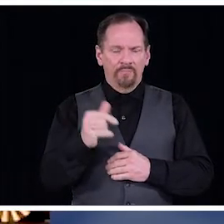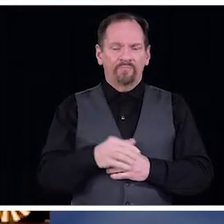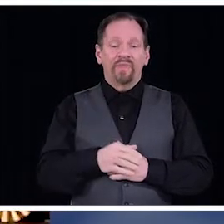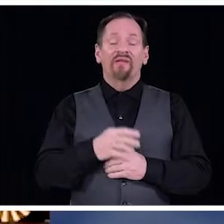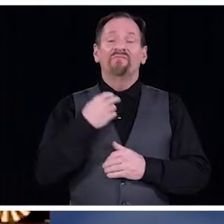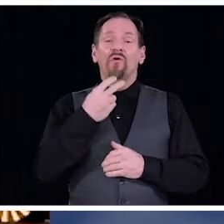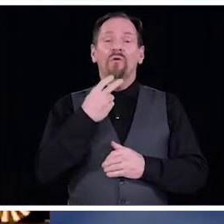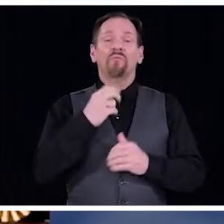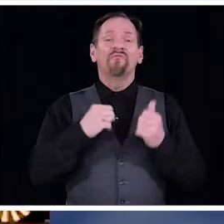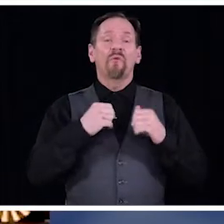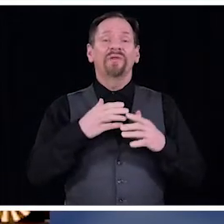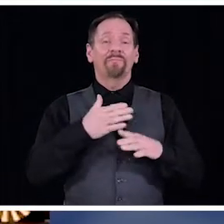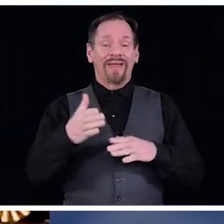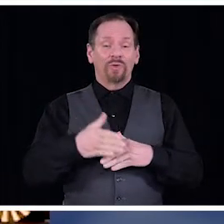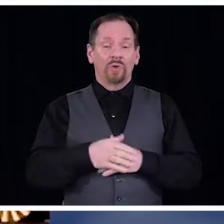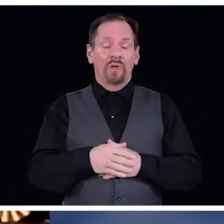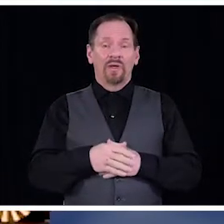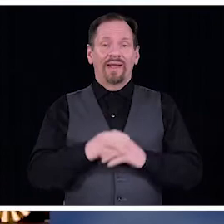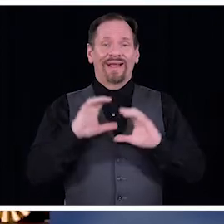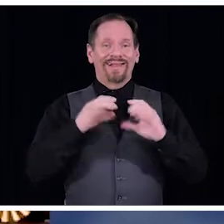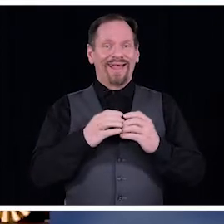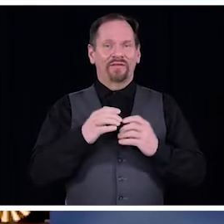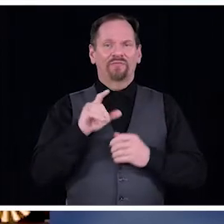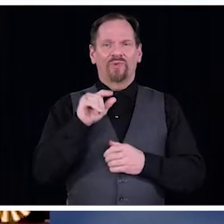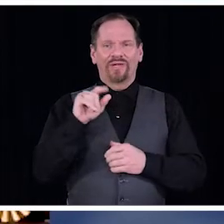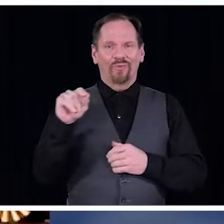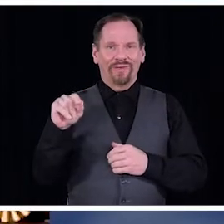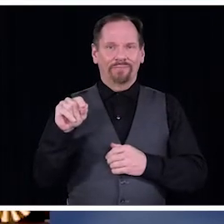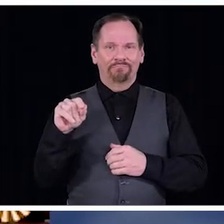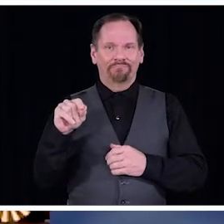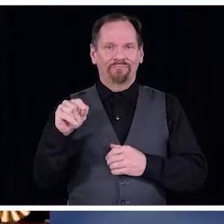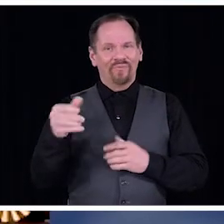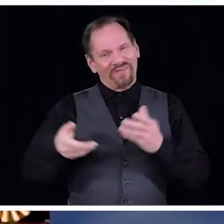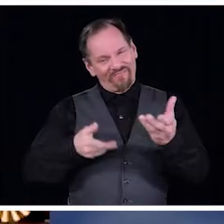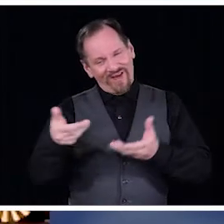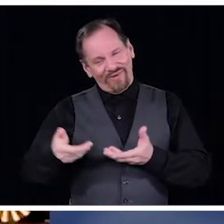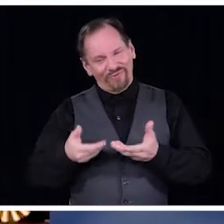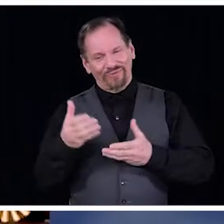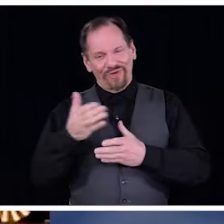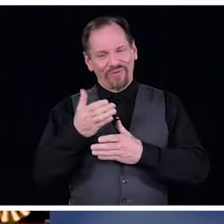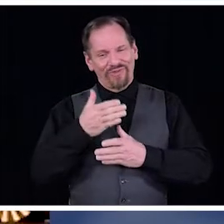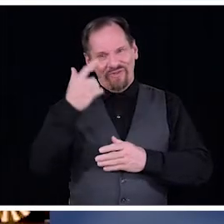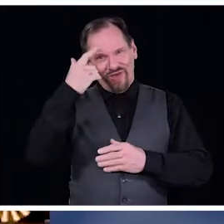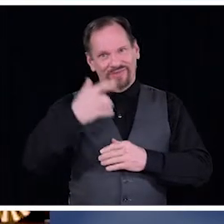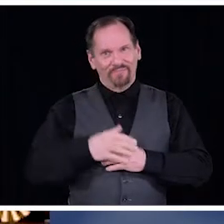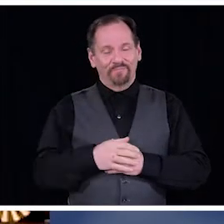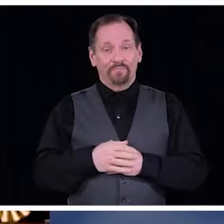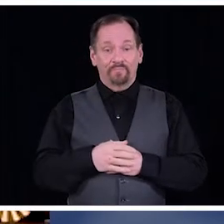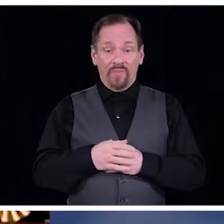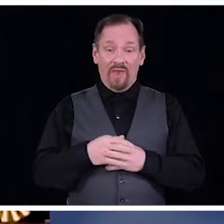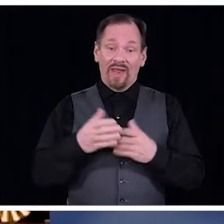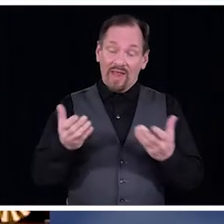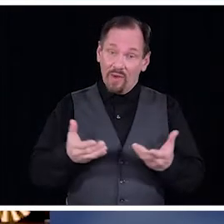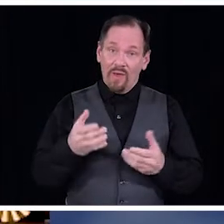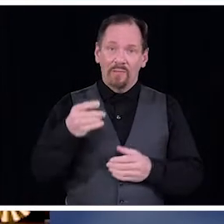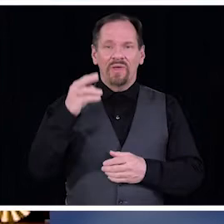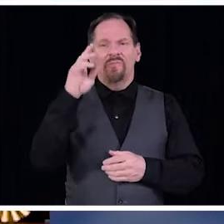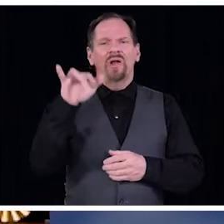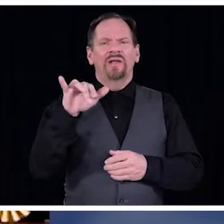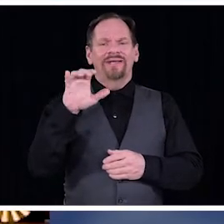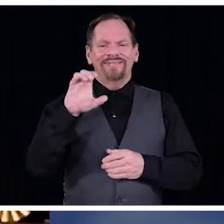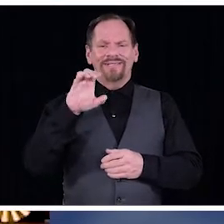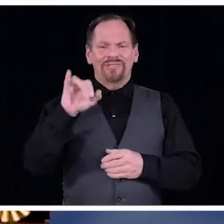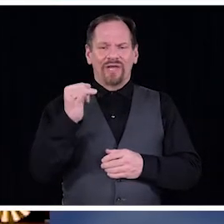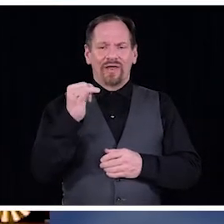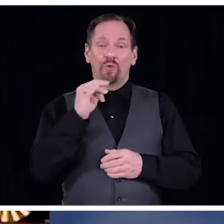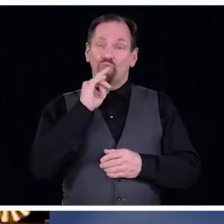in the class of 2020, was invited to share his thoughts today. While at Peabody, CJ was instrumental